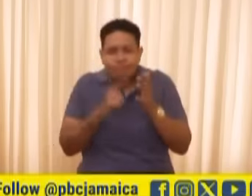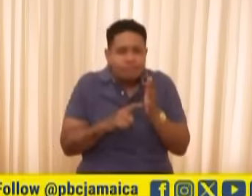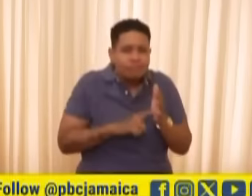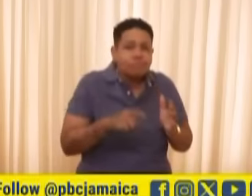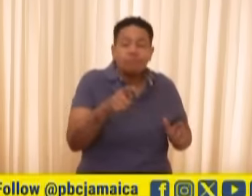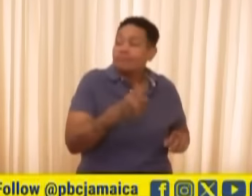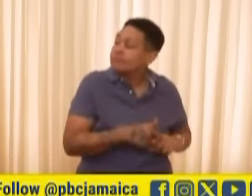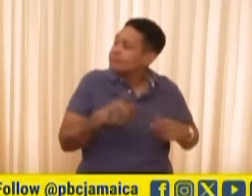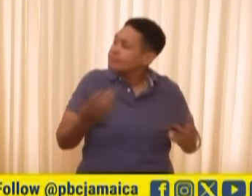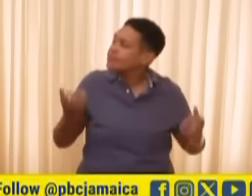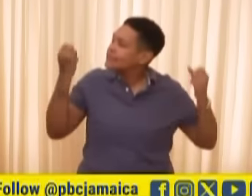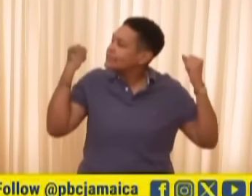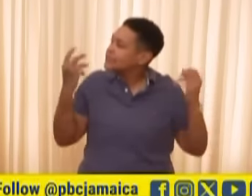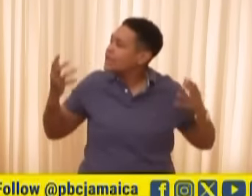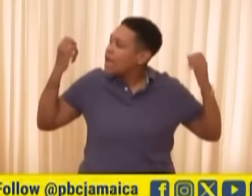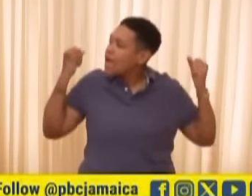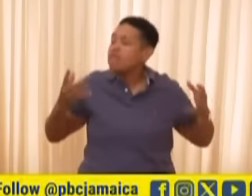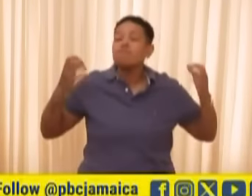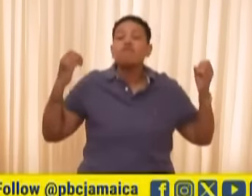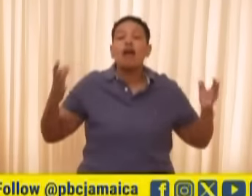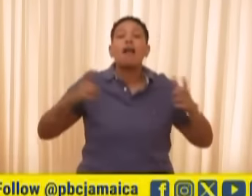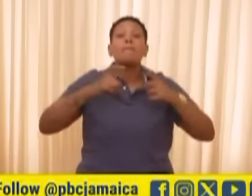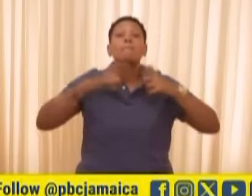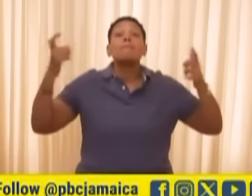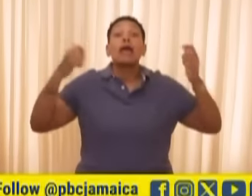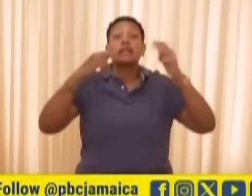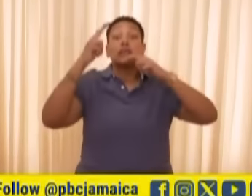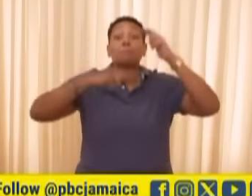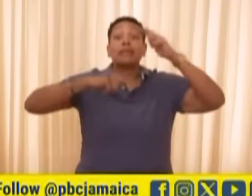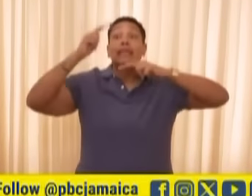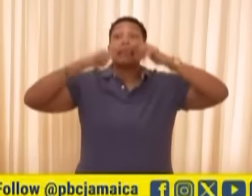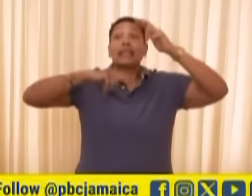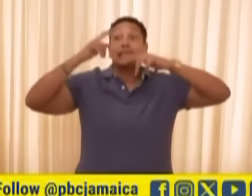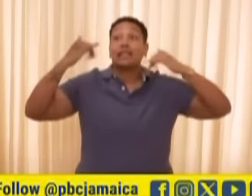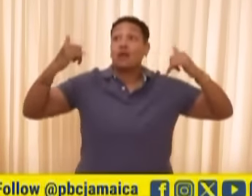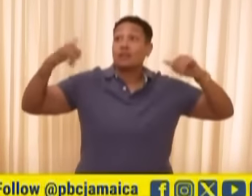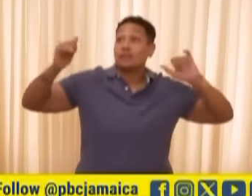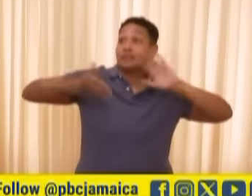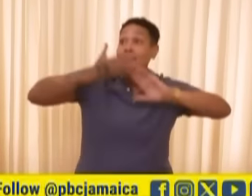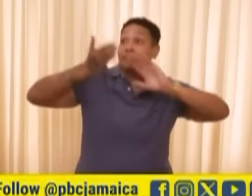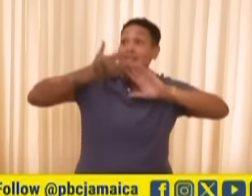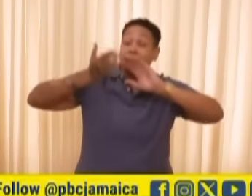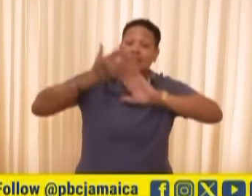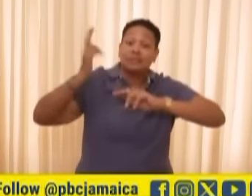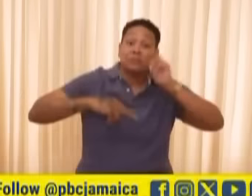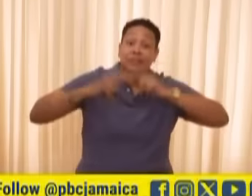that there are several major construction sites